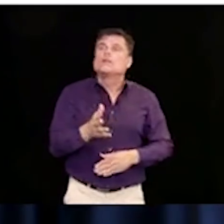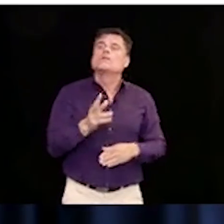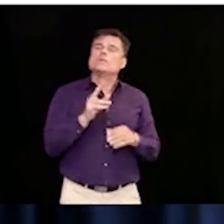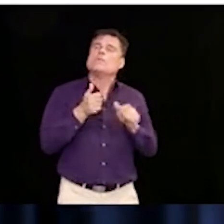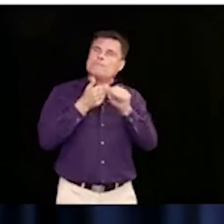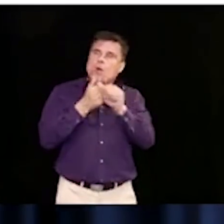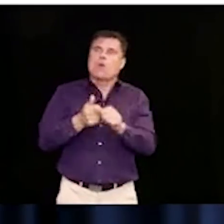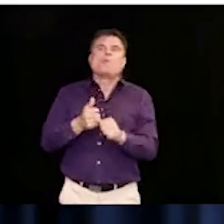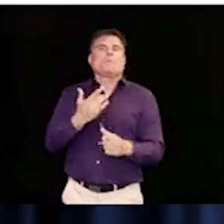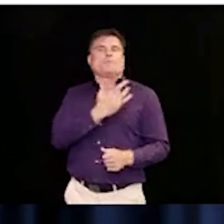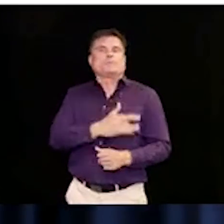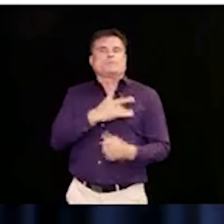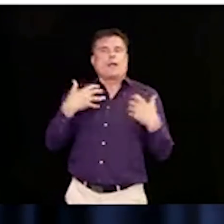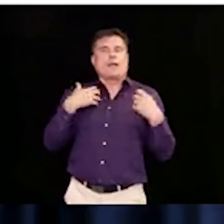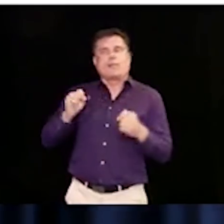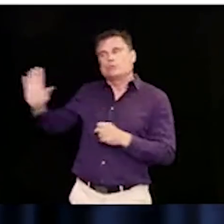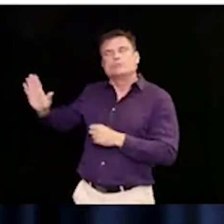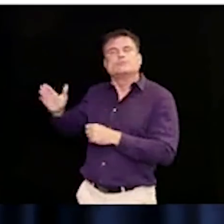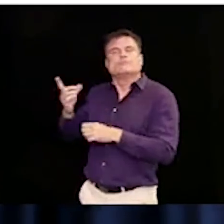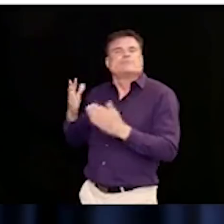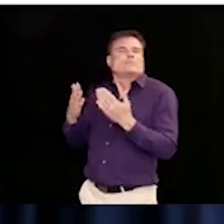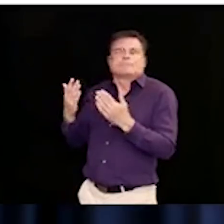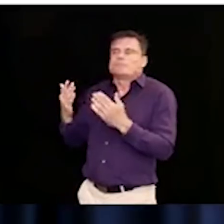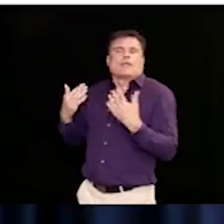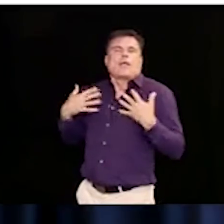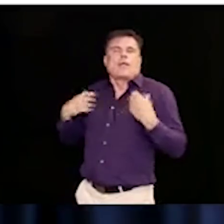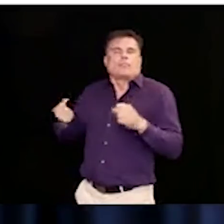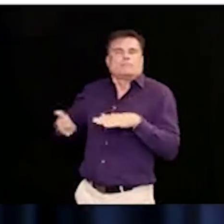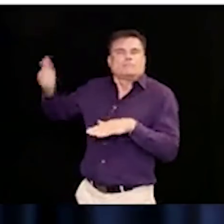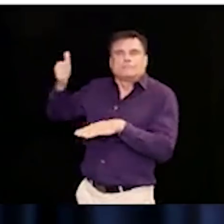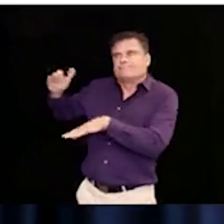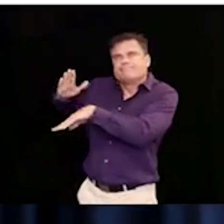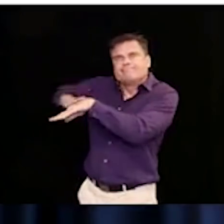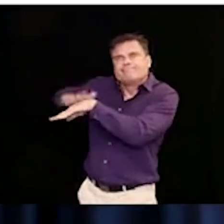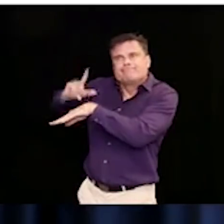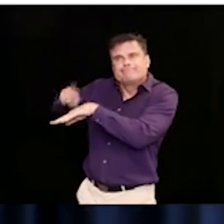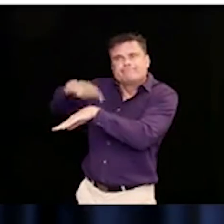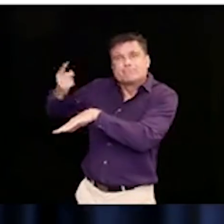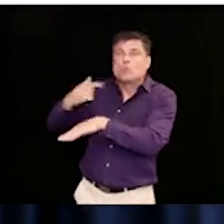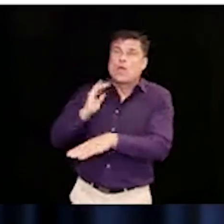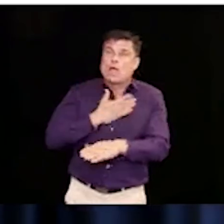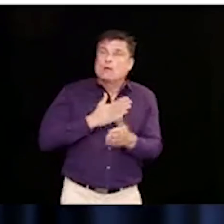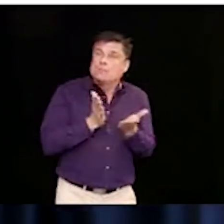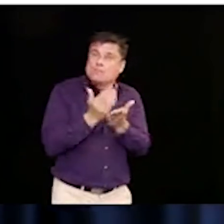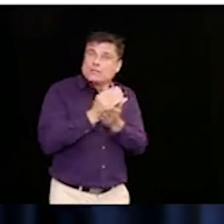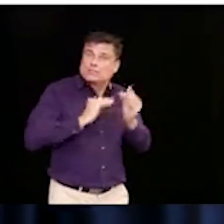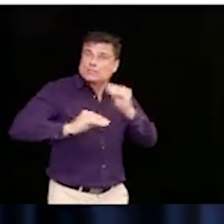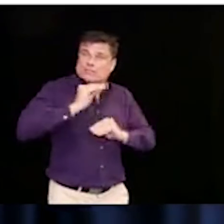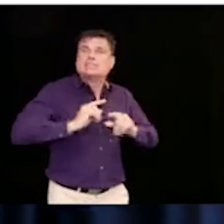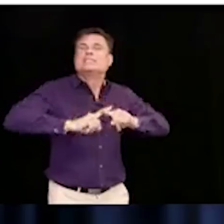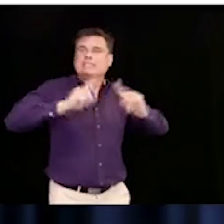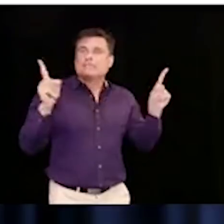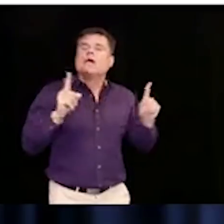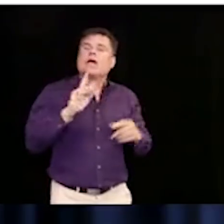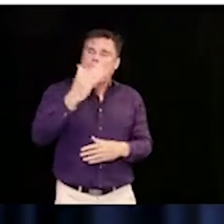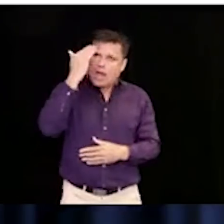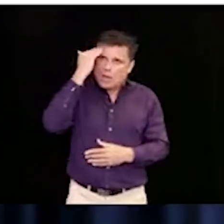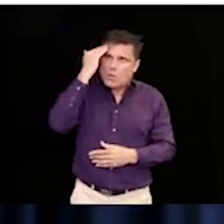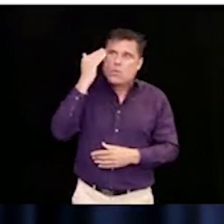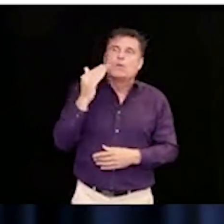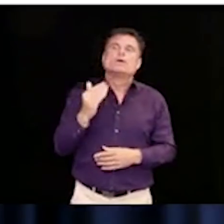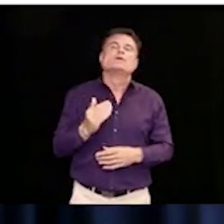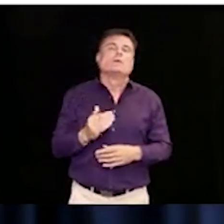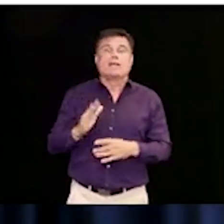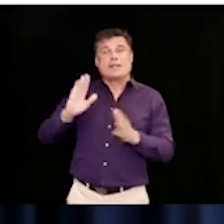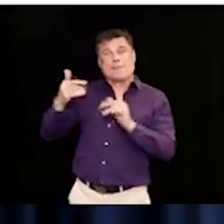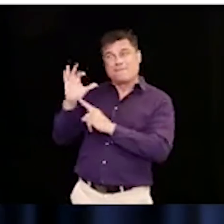health officer's advice. And today's fiscal update, though certainly far from Budget 2020 and the surplus that we tabled